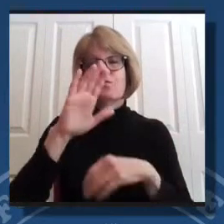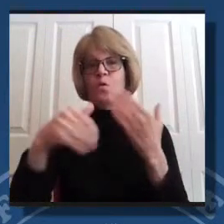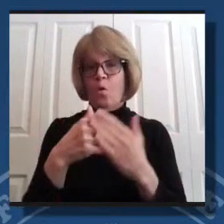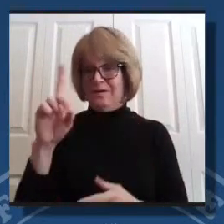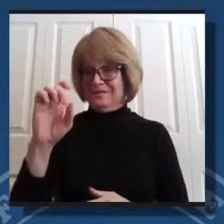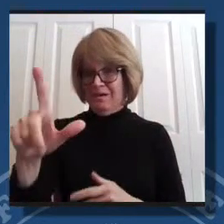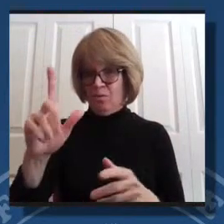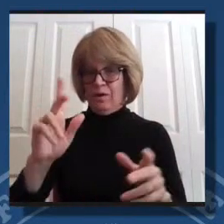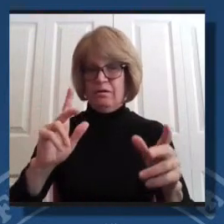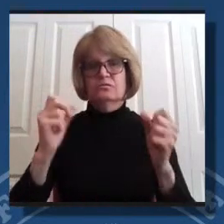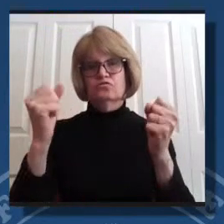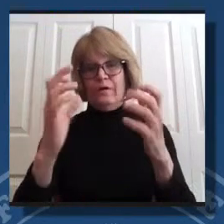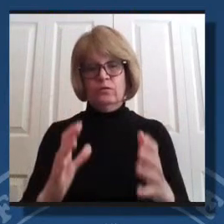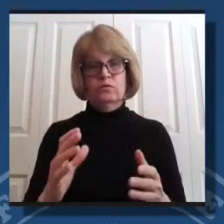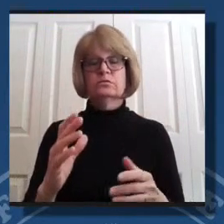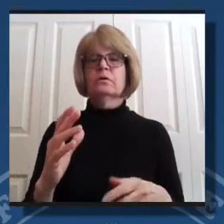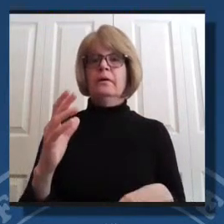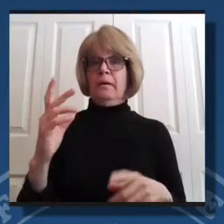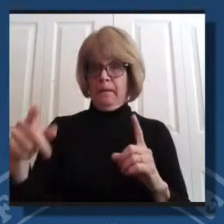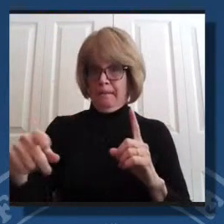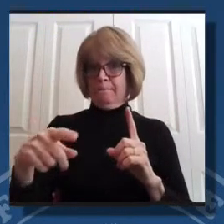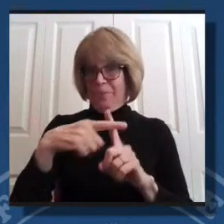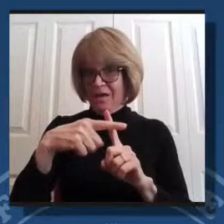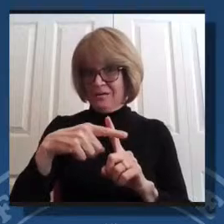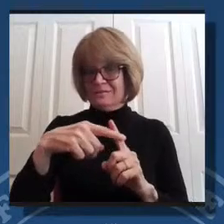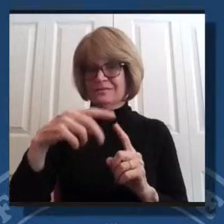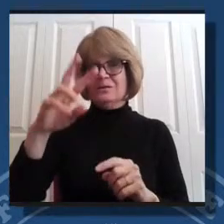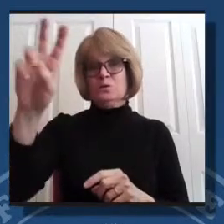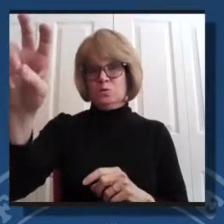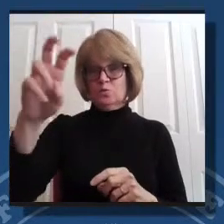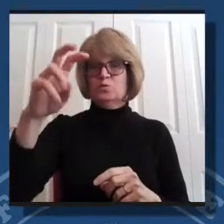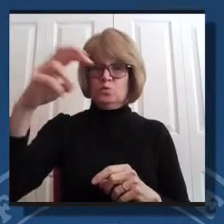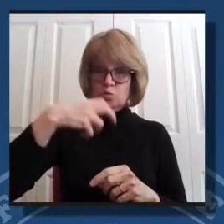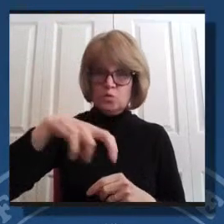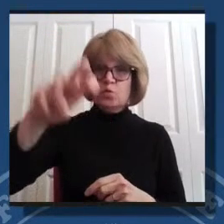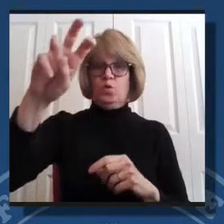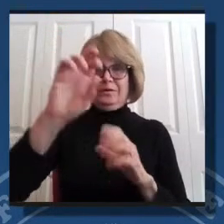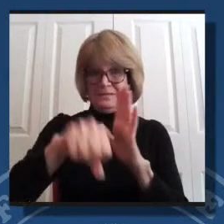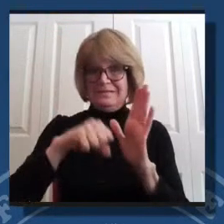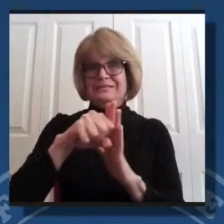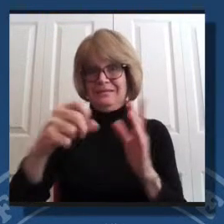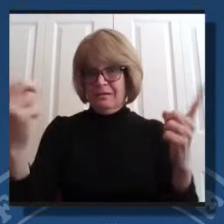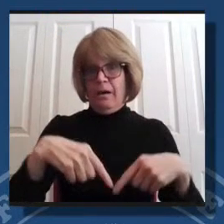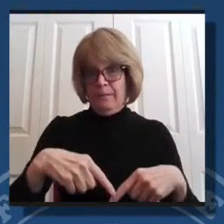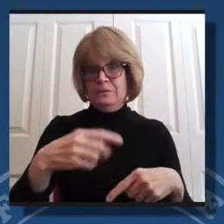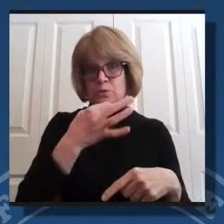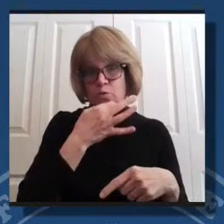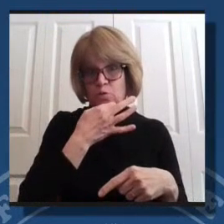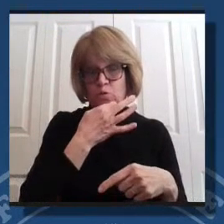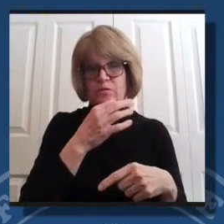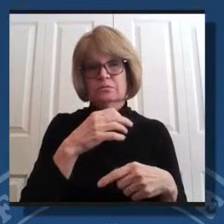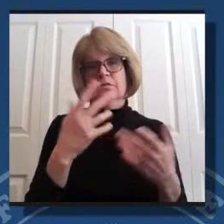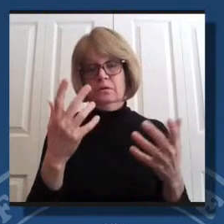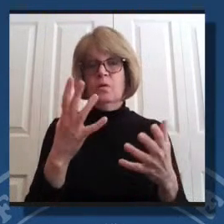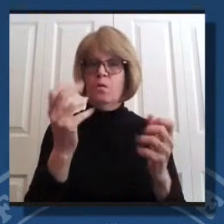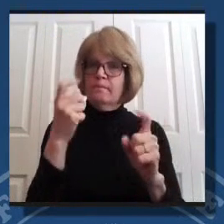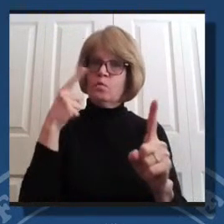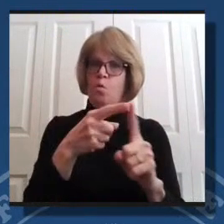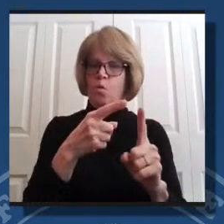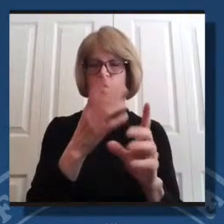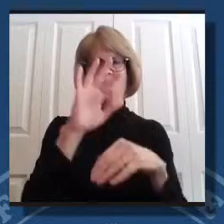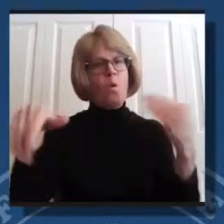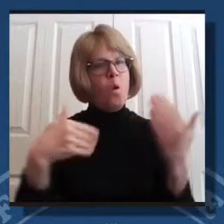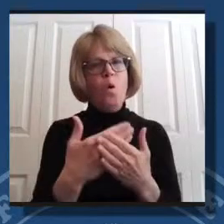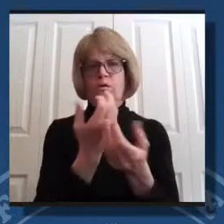the upcoming tourist season coming, I really want to make it a goal to make sure everyone is safe on our